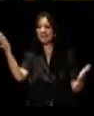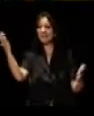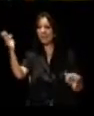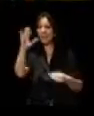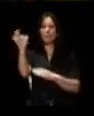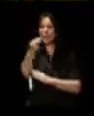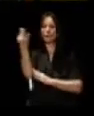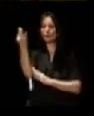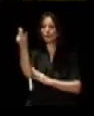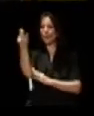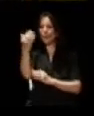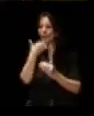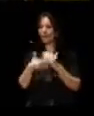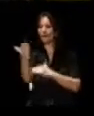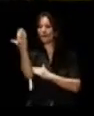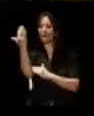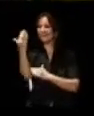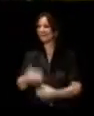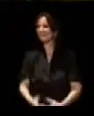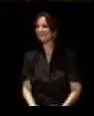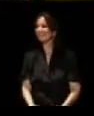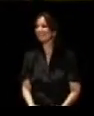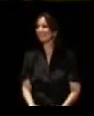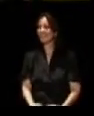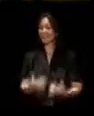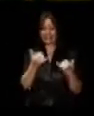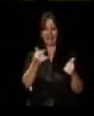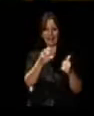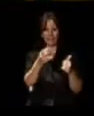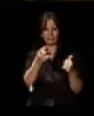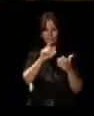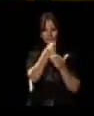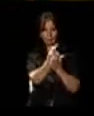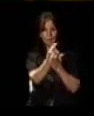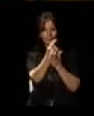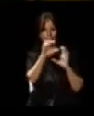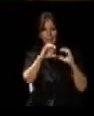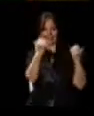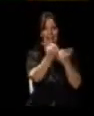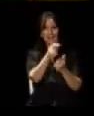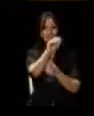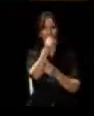Bonjour. First, to the graduating class of